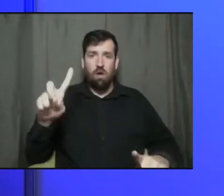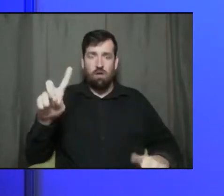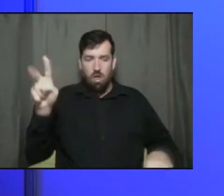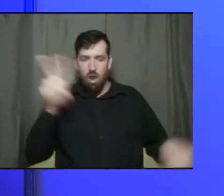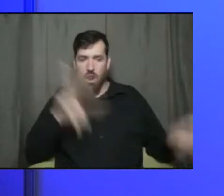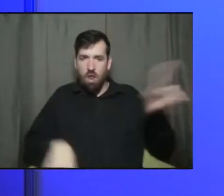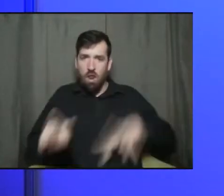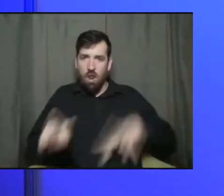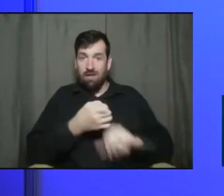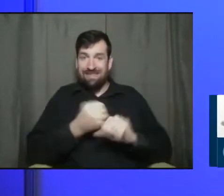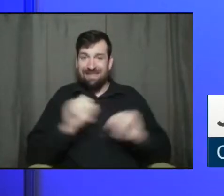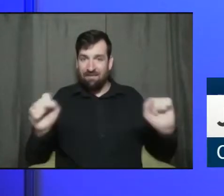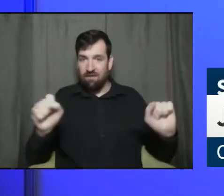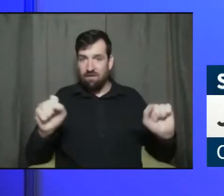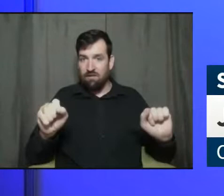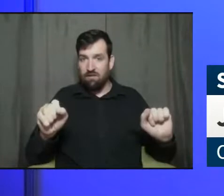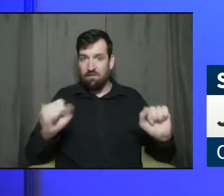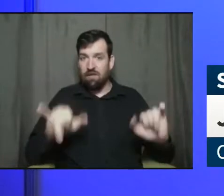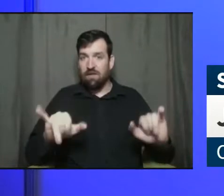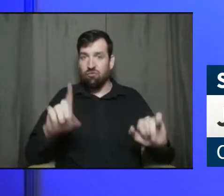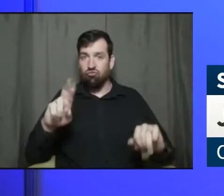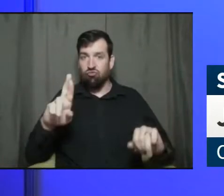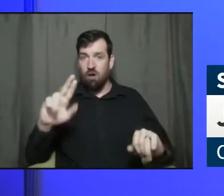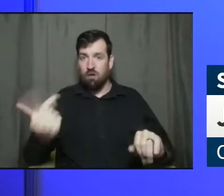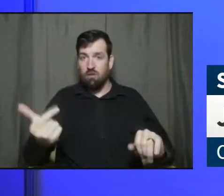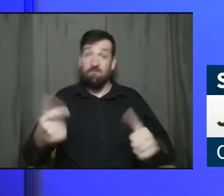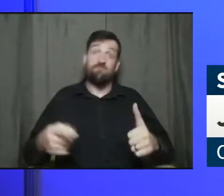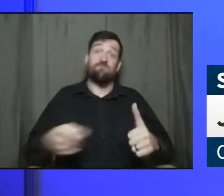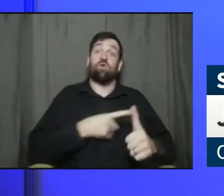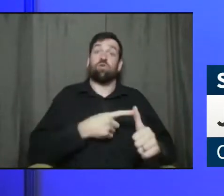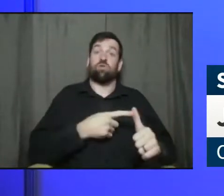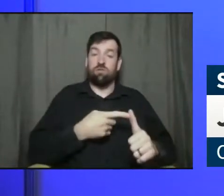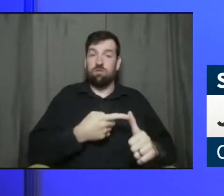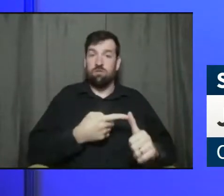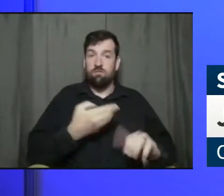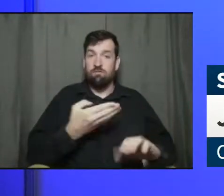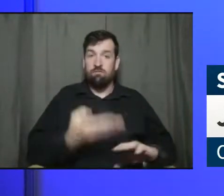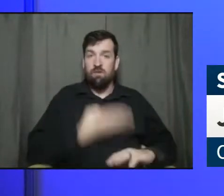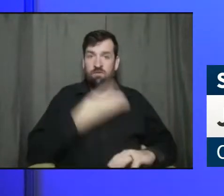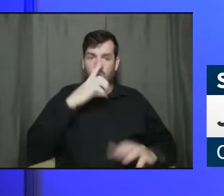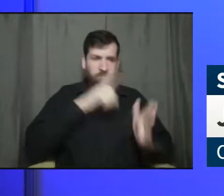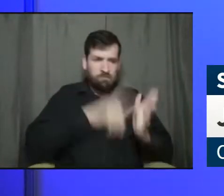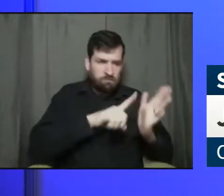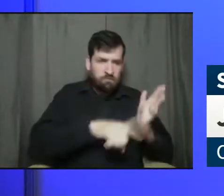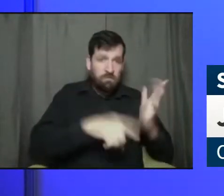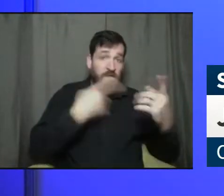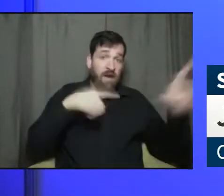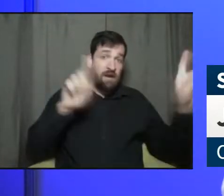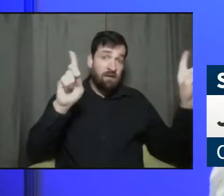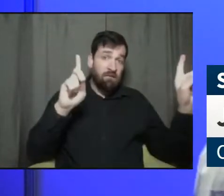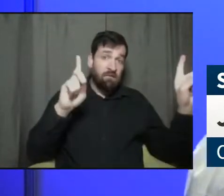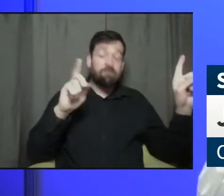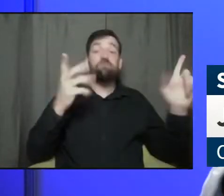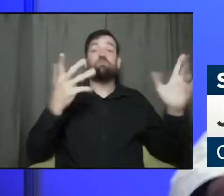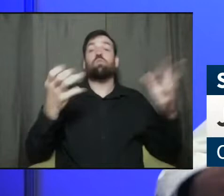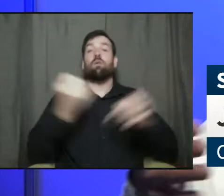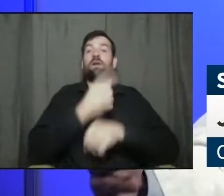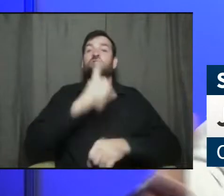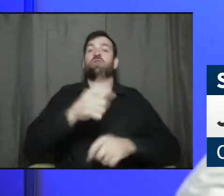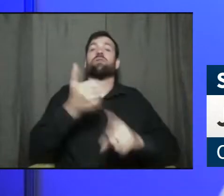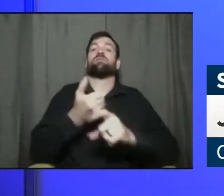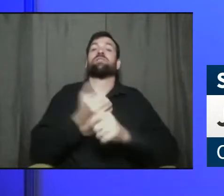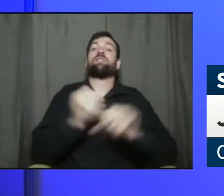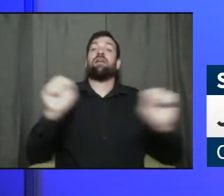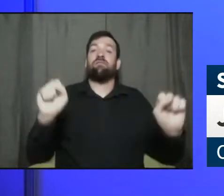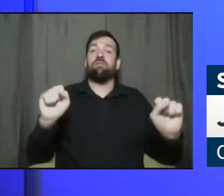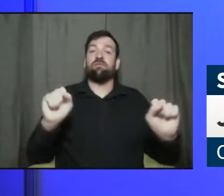that drug, and to make sure first, before we really investigate how well it works, we want to make sure it's safe before we advance it into phase